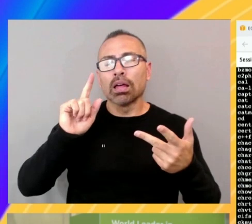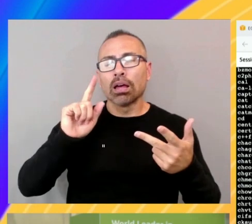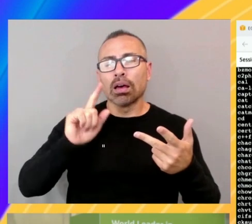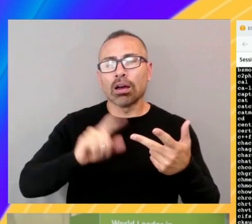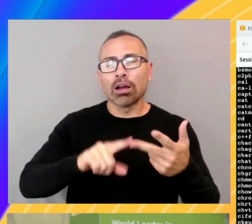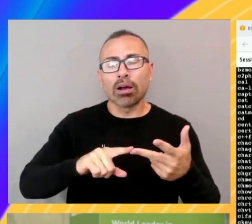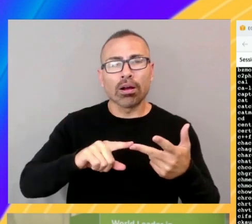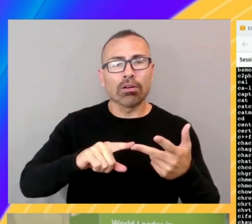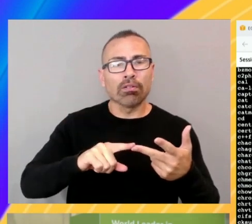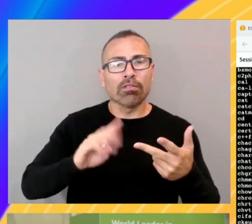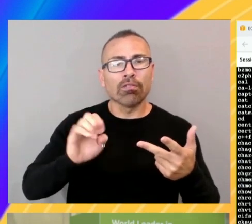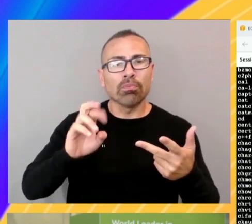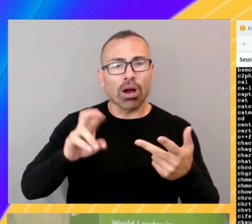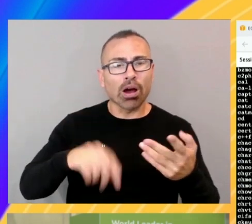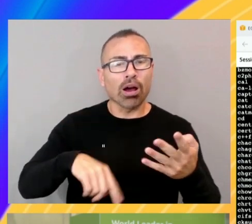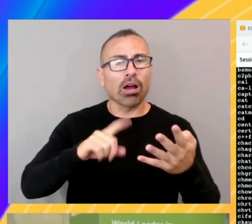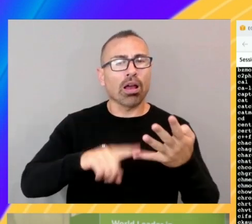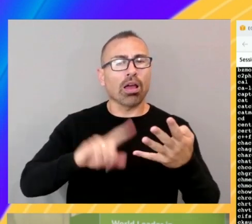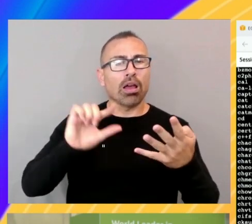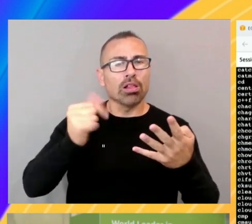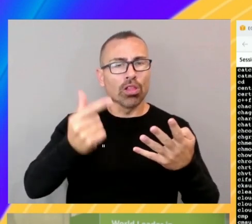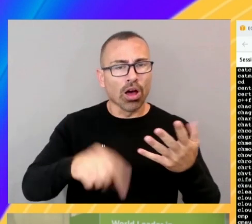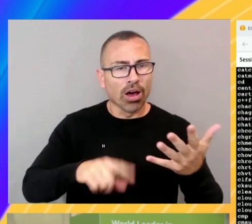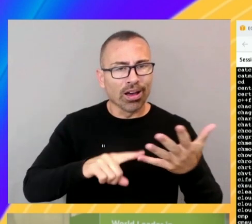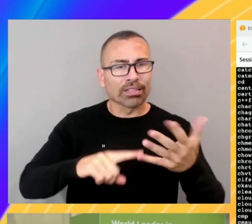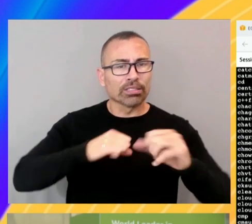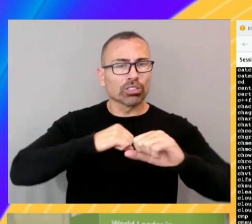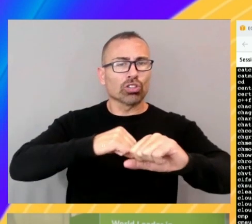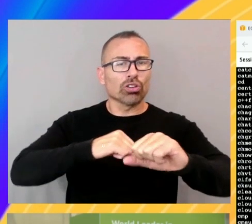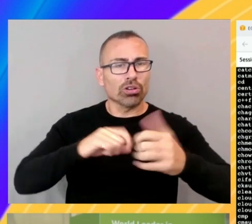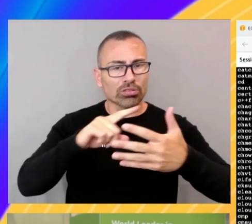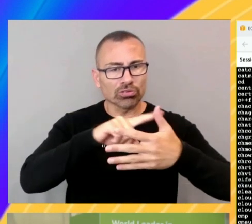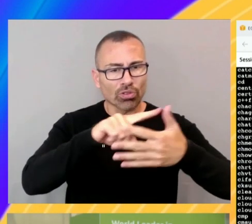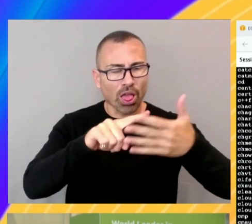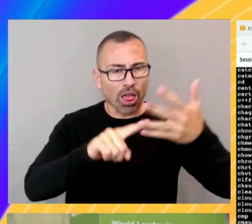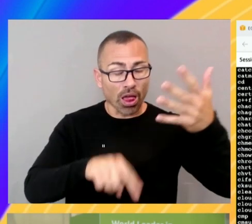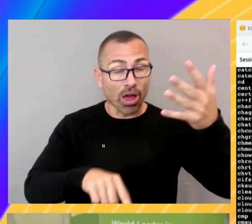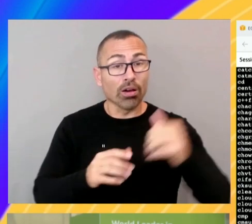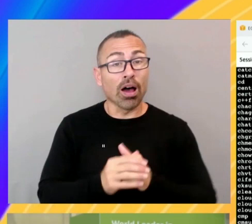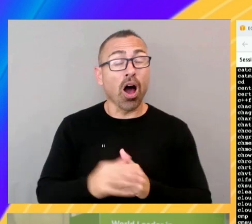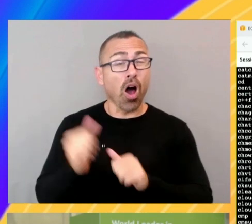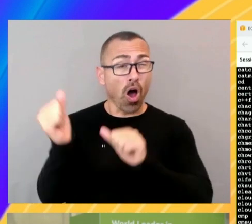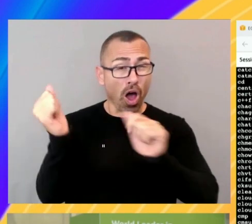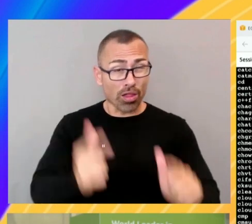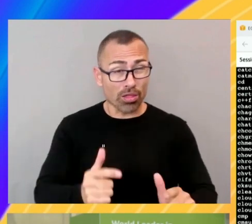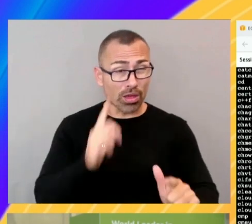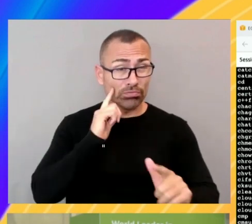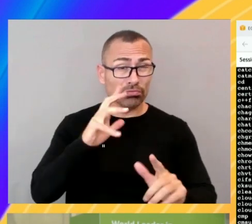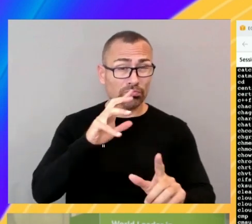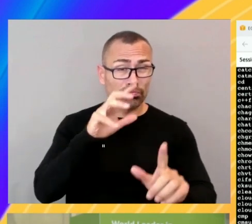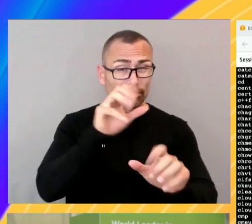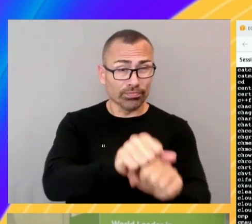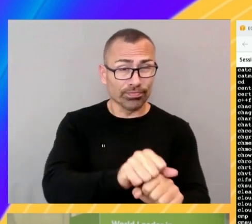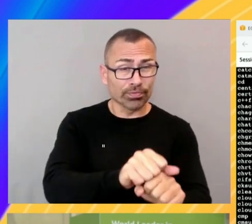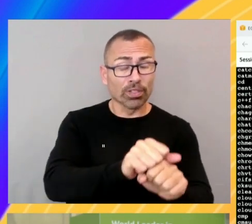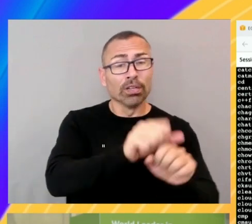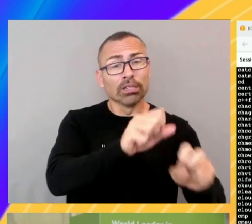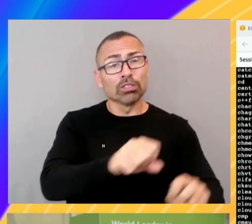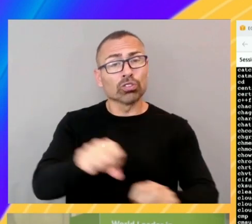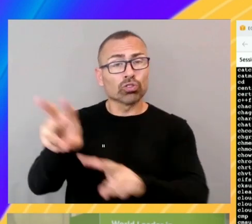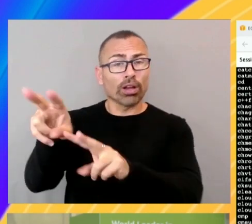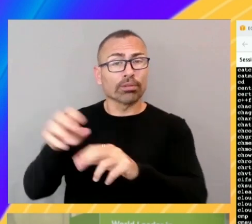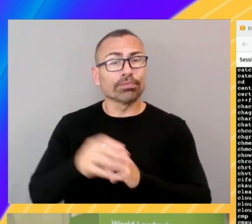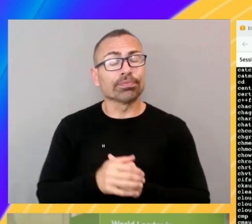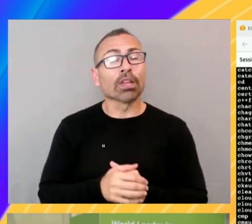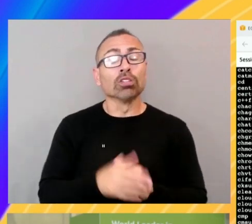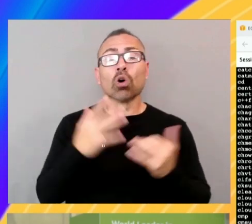var, log, secure, it's going to track all that. So what that's doing now is it's tracking that in a secure log,